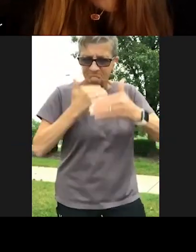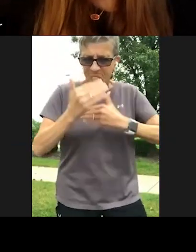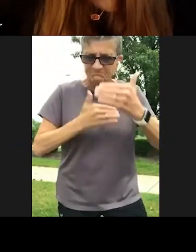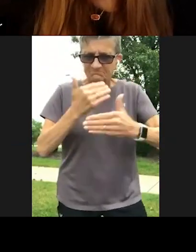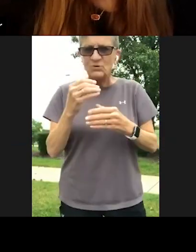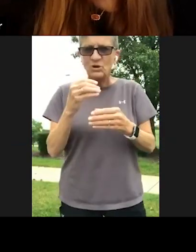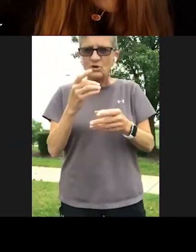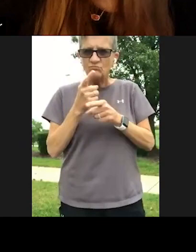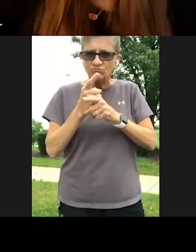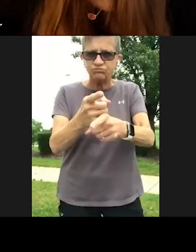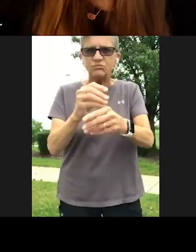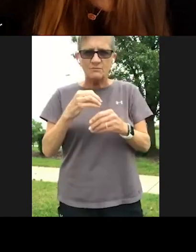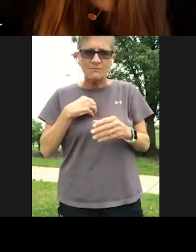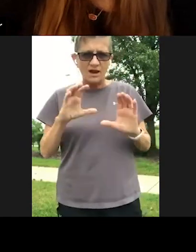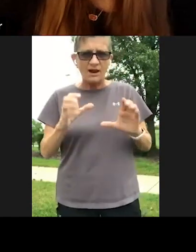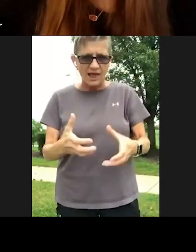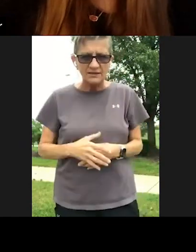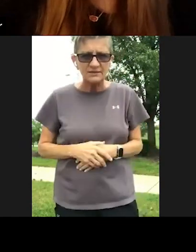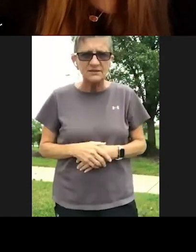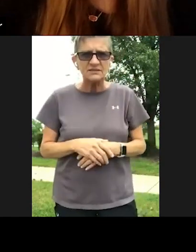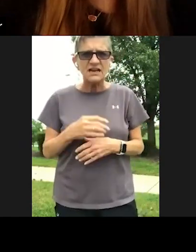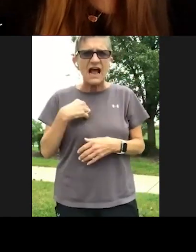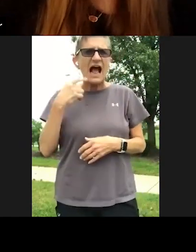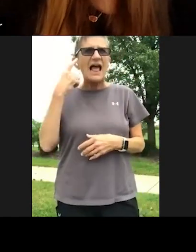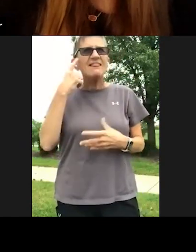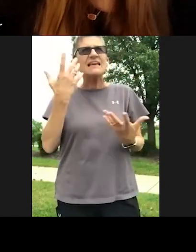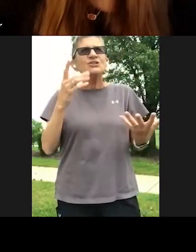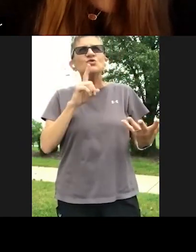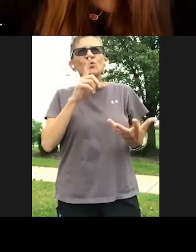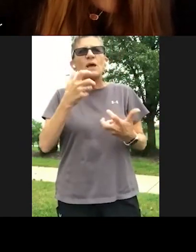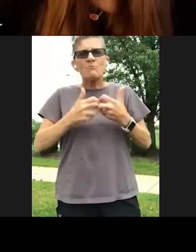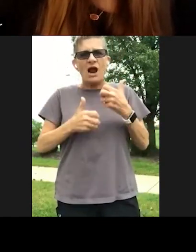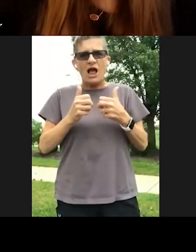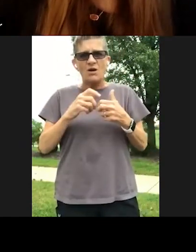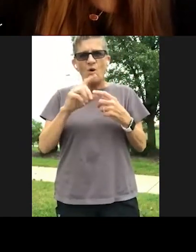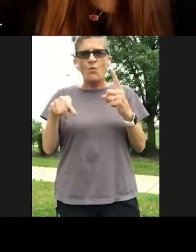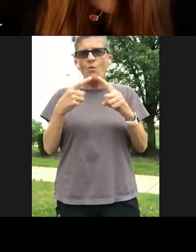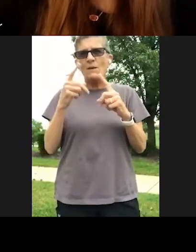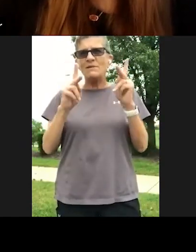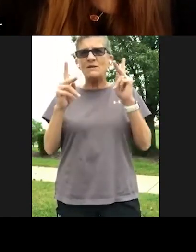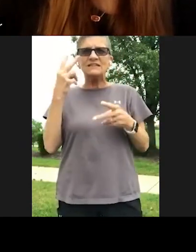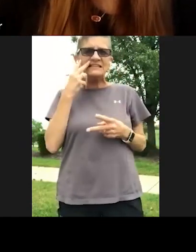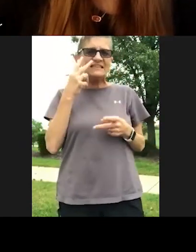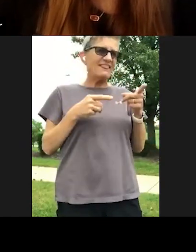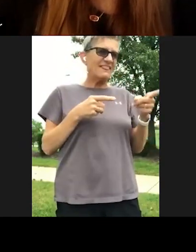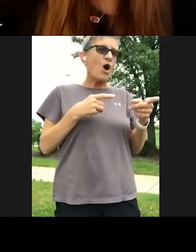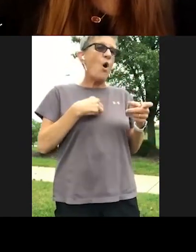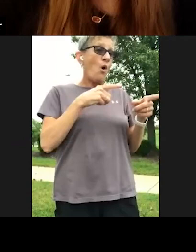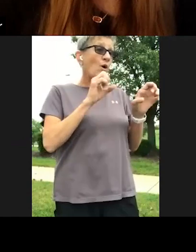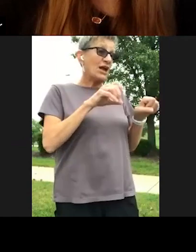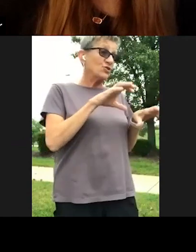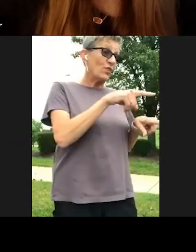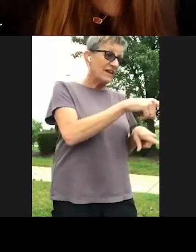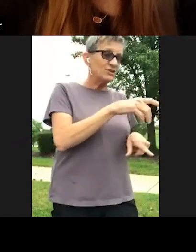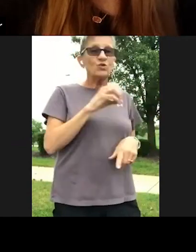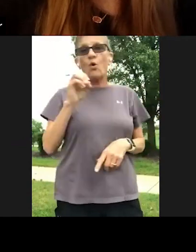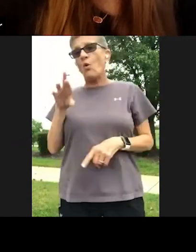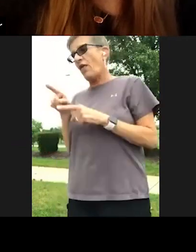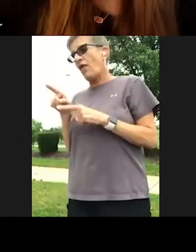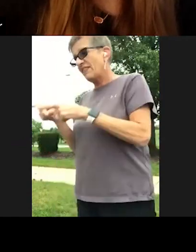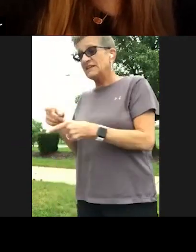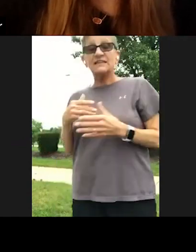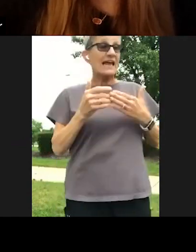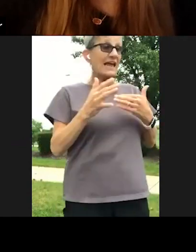that's, I think that it's deeply problematic that people see it as an either or, right? Either we're flexible and we're accessible, or we're rigorous.